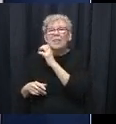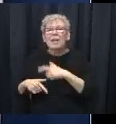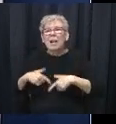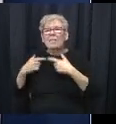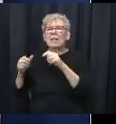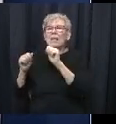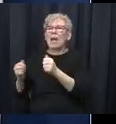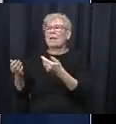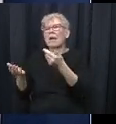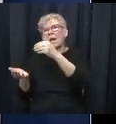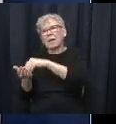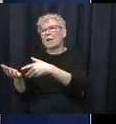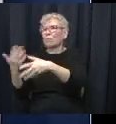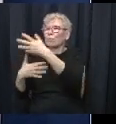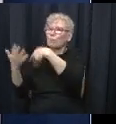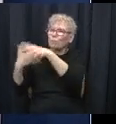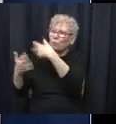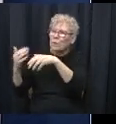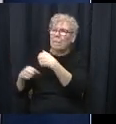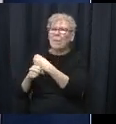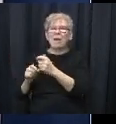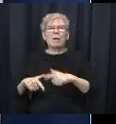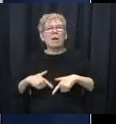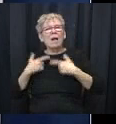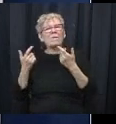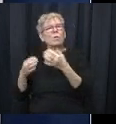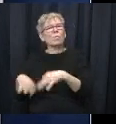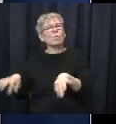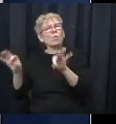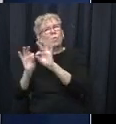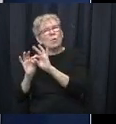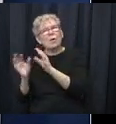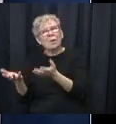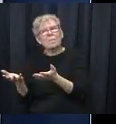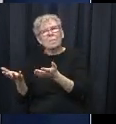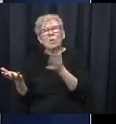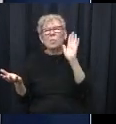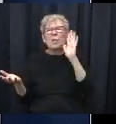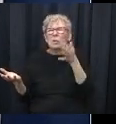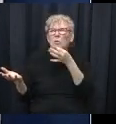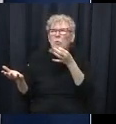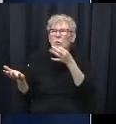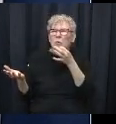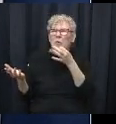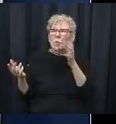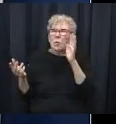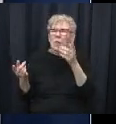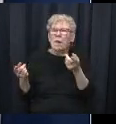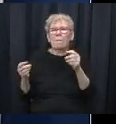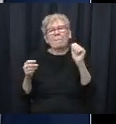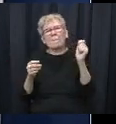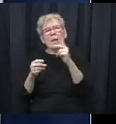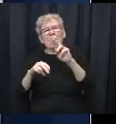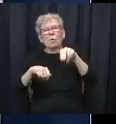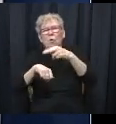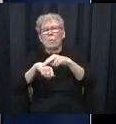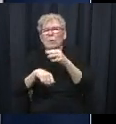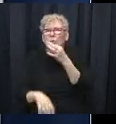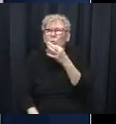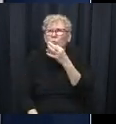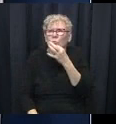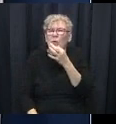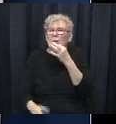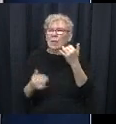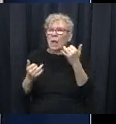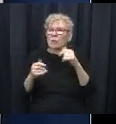So let's keep it up, Colorado. And with that, happy to go to questions. Hello, Governor Polis and Director Ryan. This is